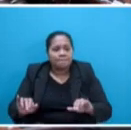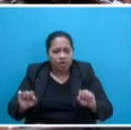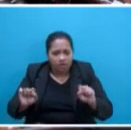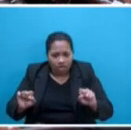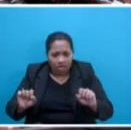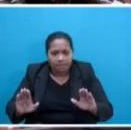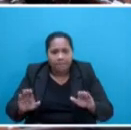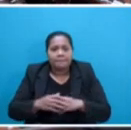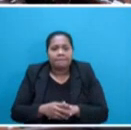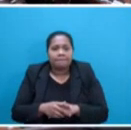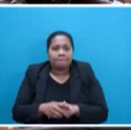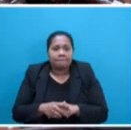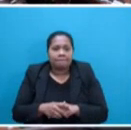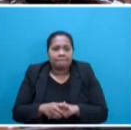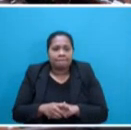your point of order?